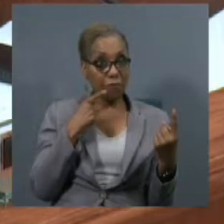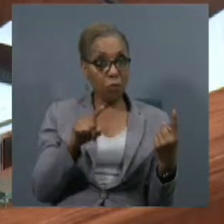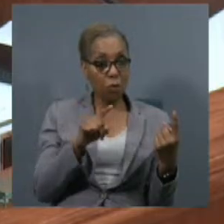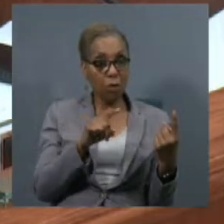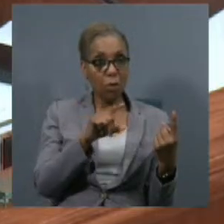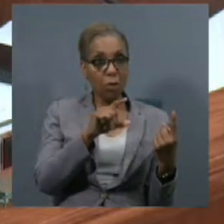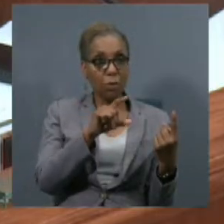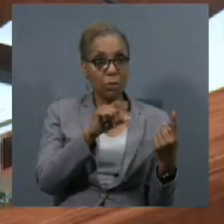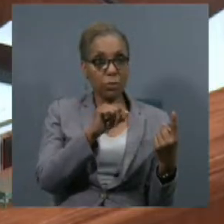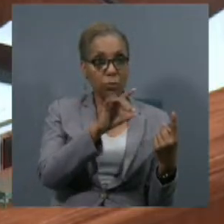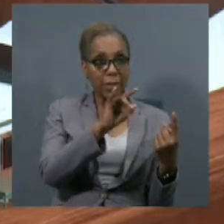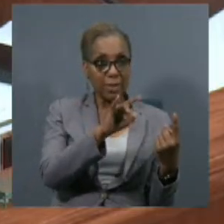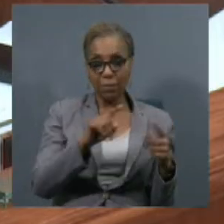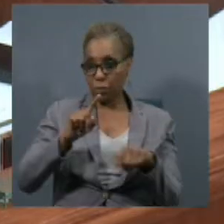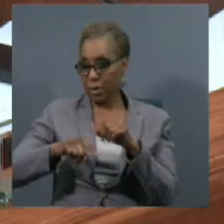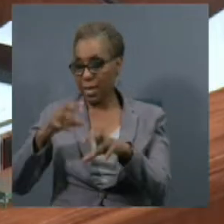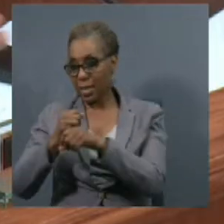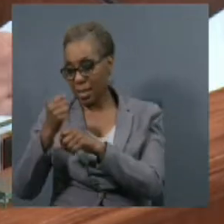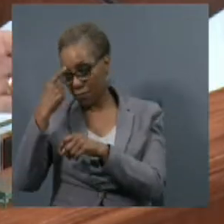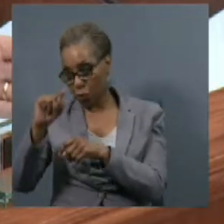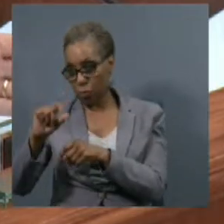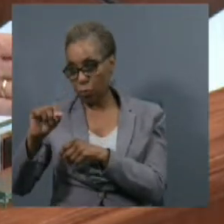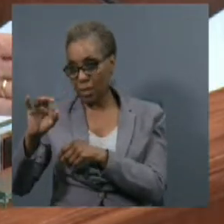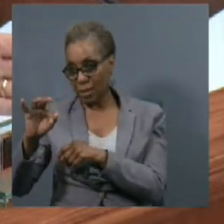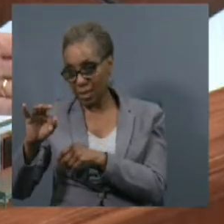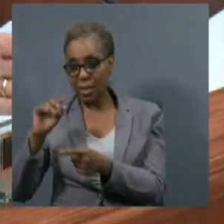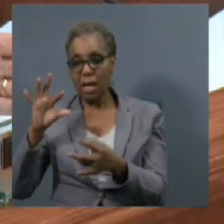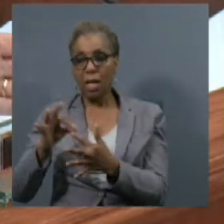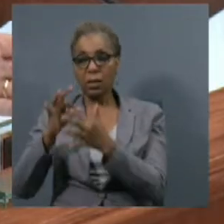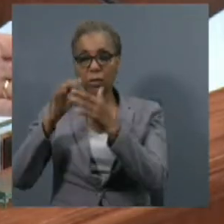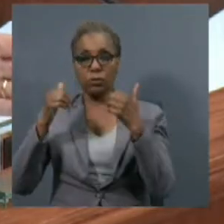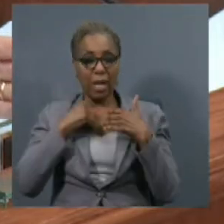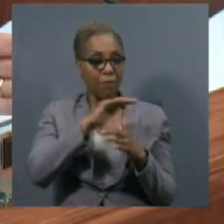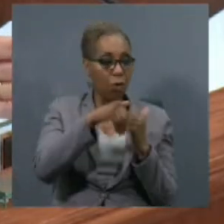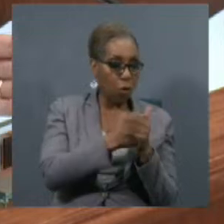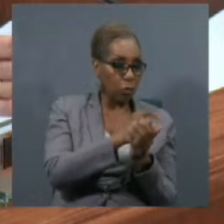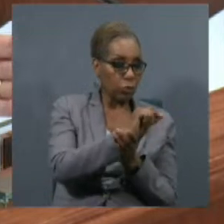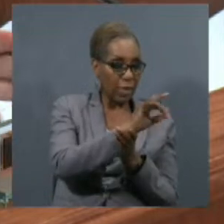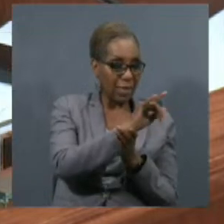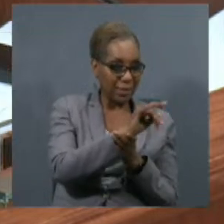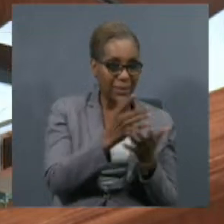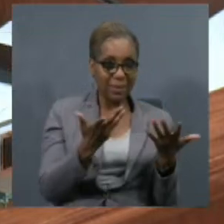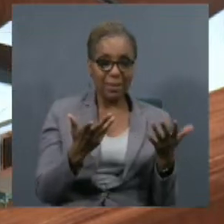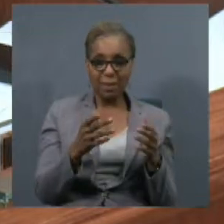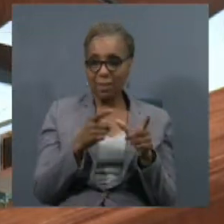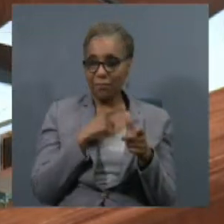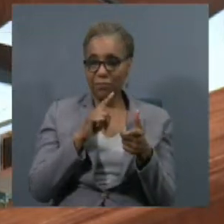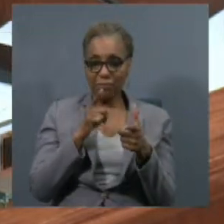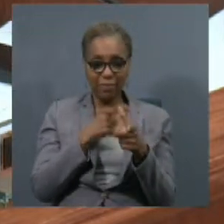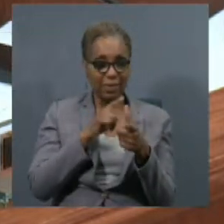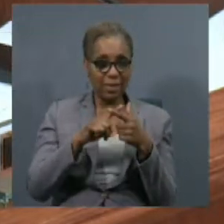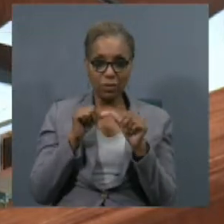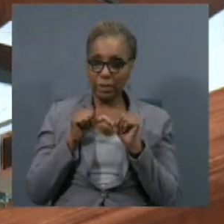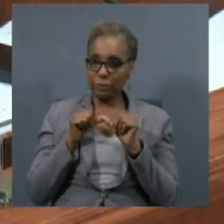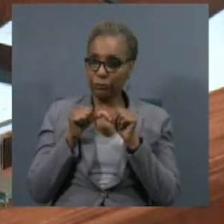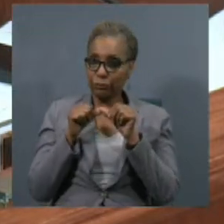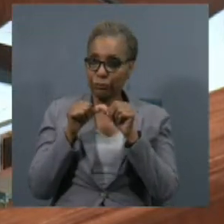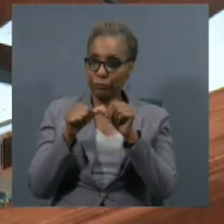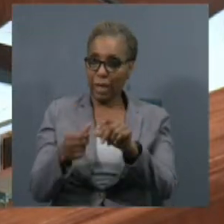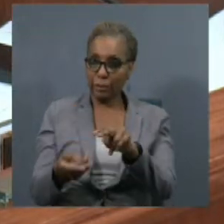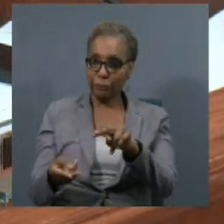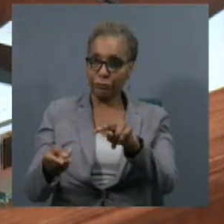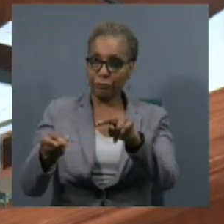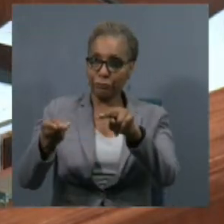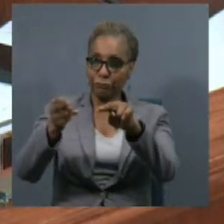2018, you can't get one for 2019 unless you have all 2018, and it just kept feeding on itself.